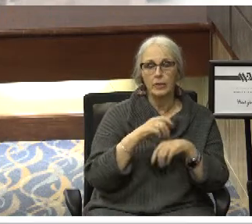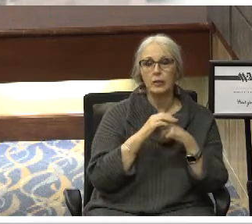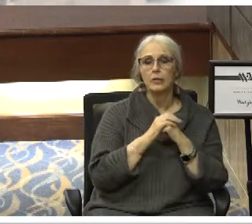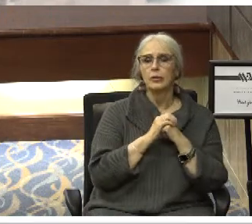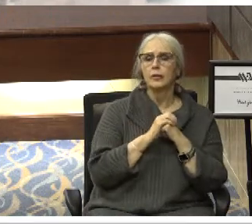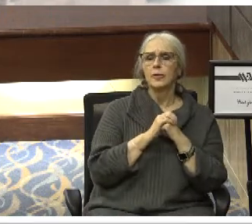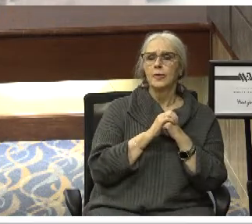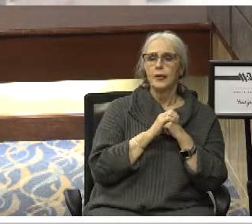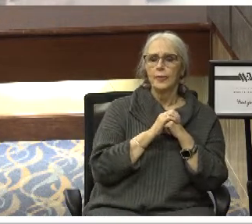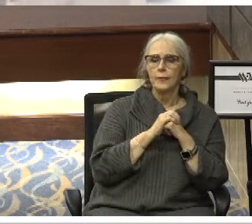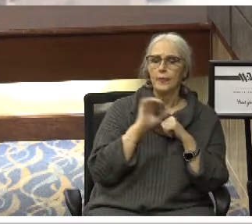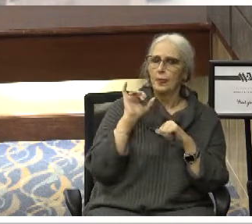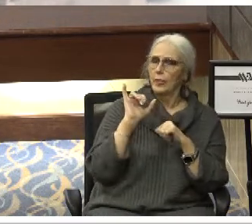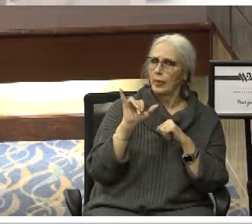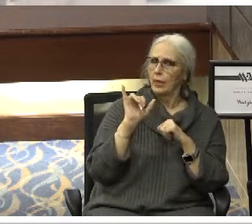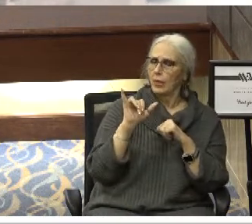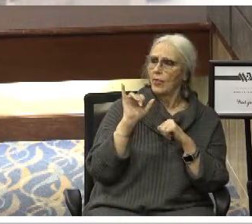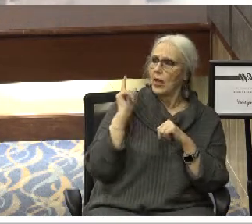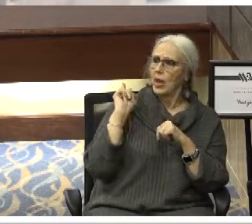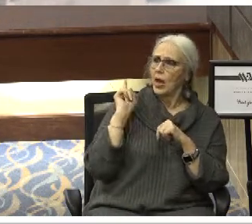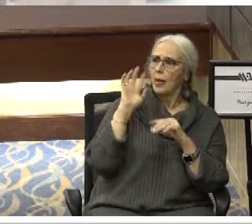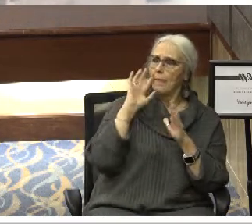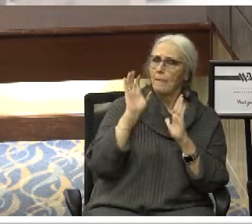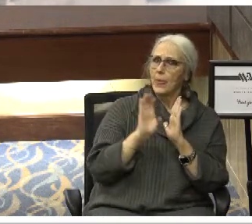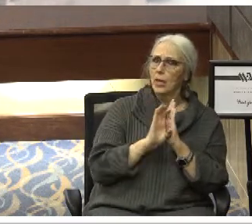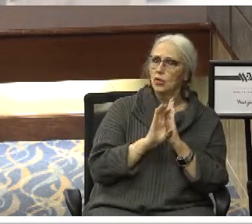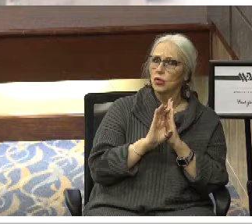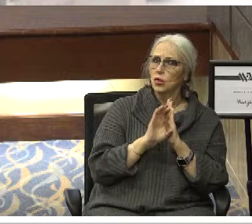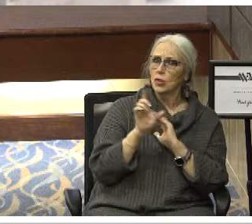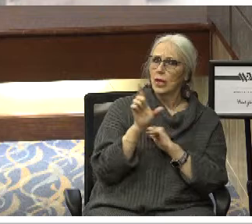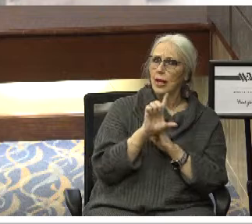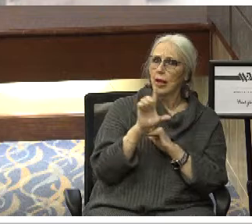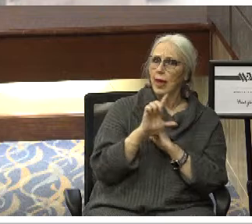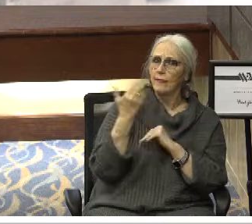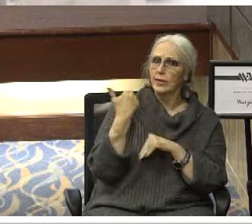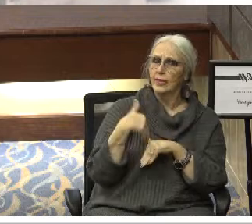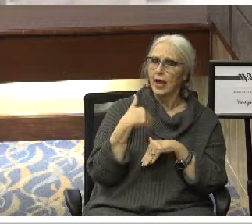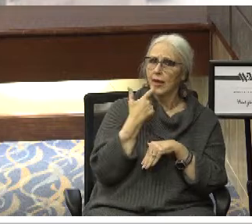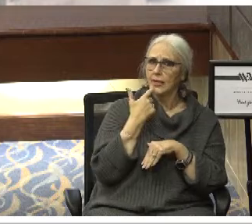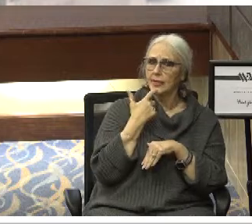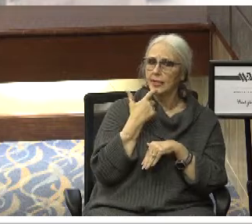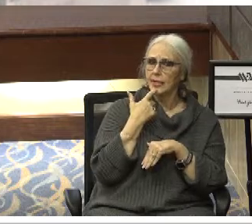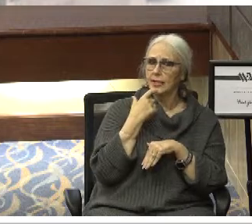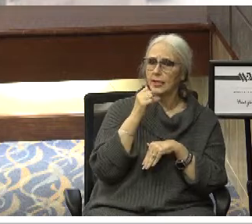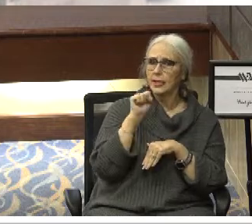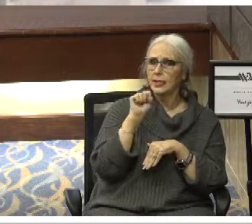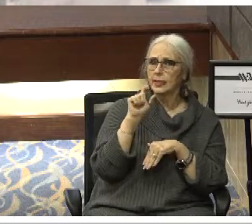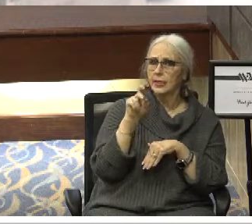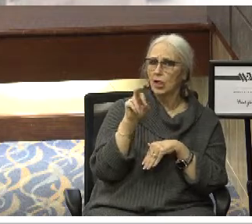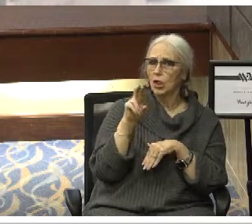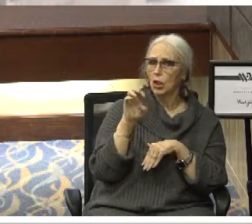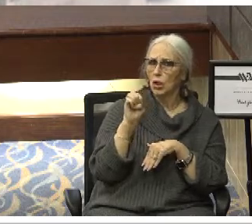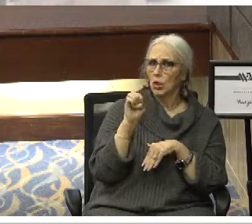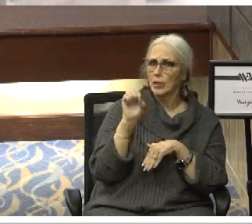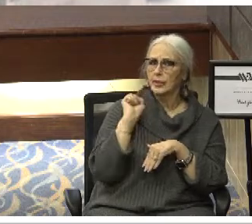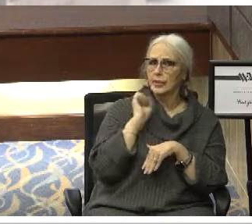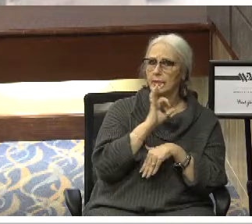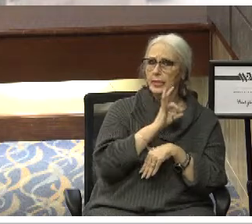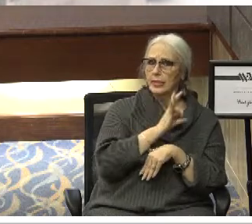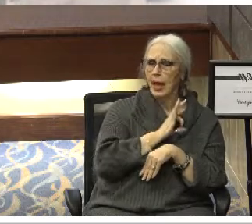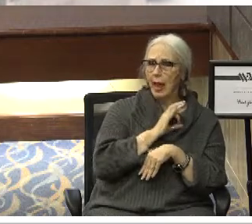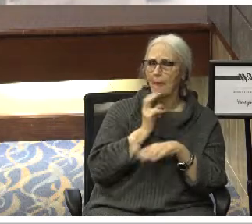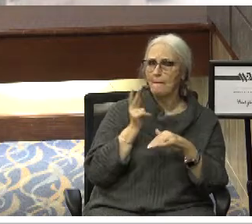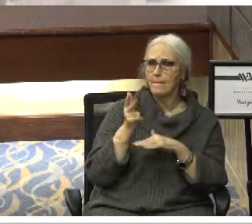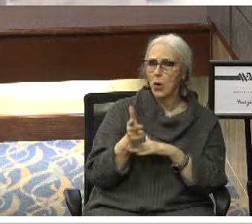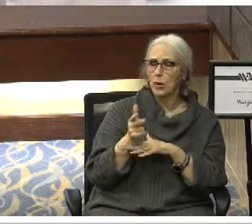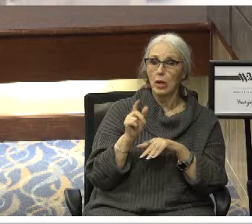Clint, in that picture, on the left-hand side, it says secure staff parking. And